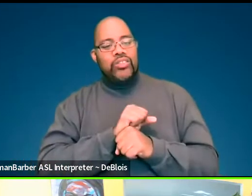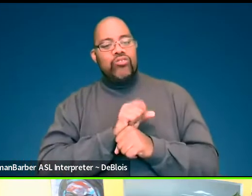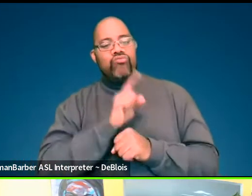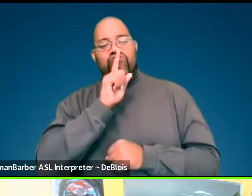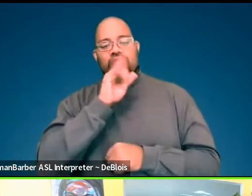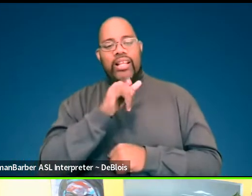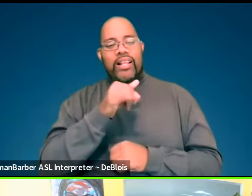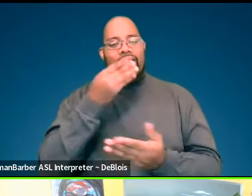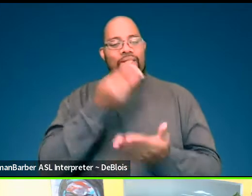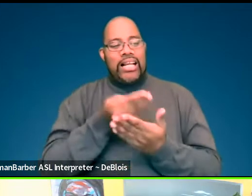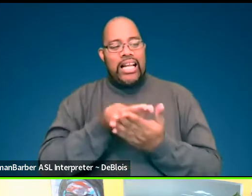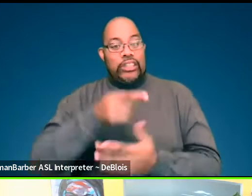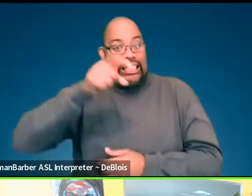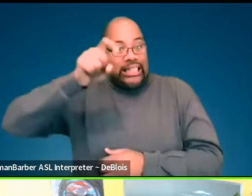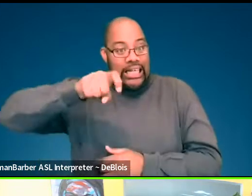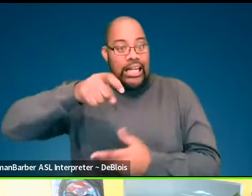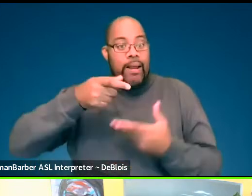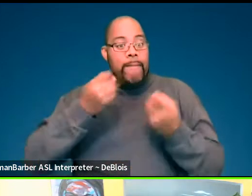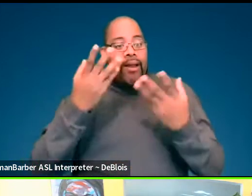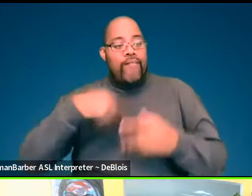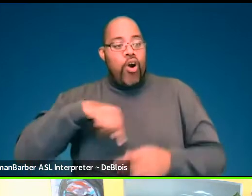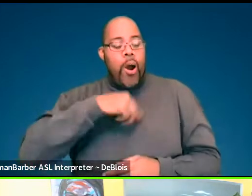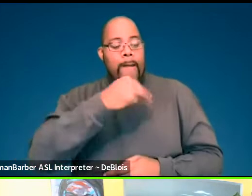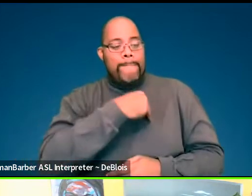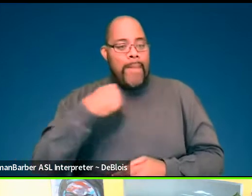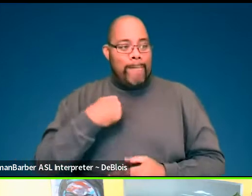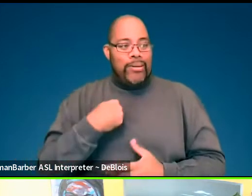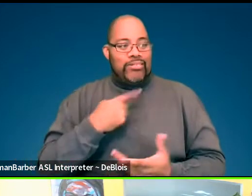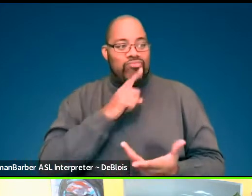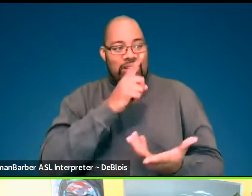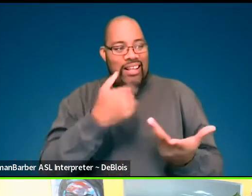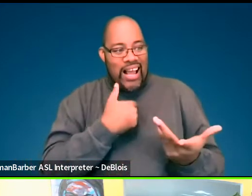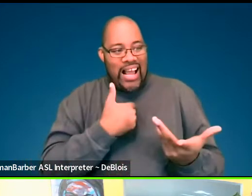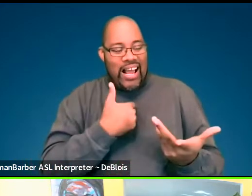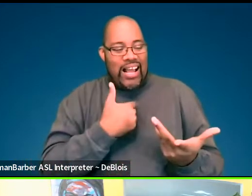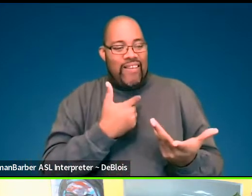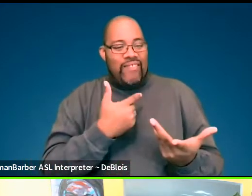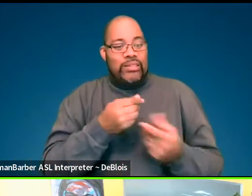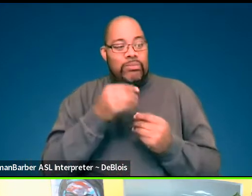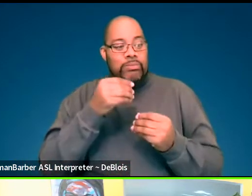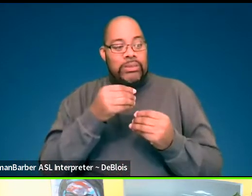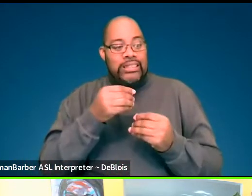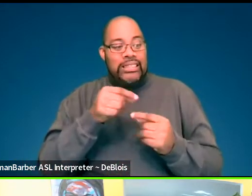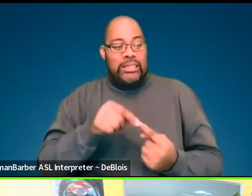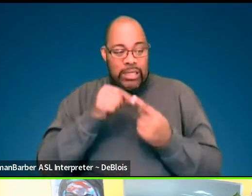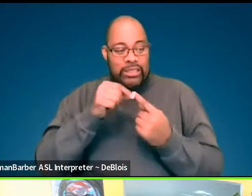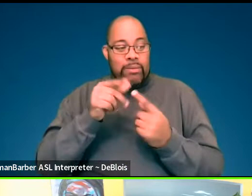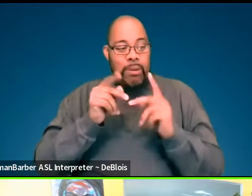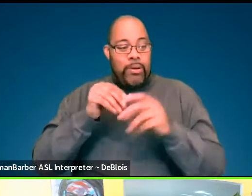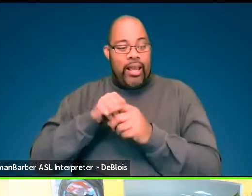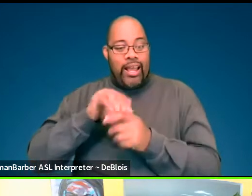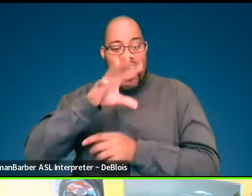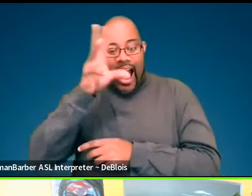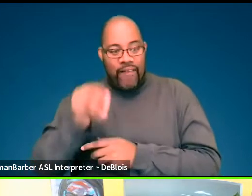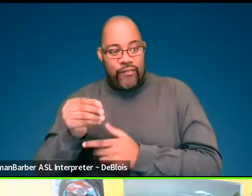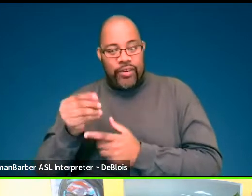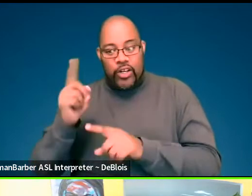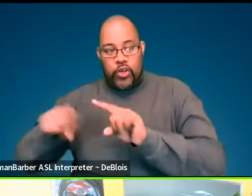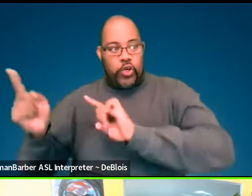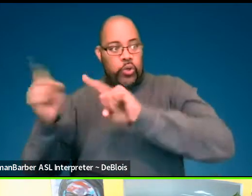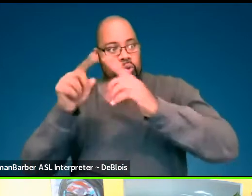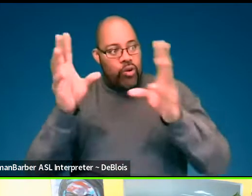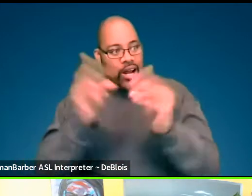real financial need that a lot of our members have, especially those on the continent of Africa, to attend